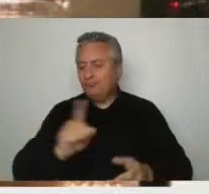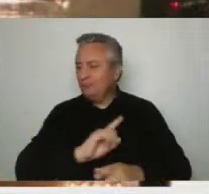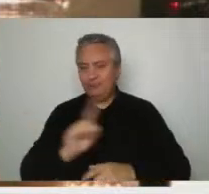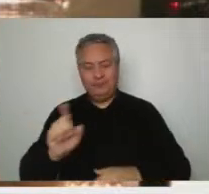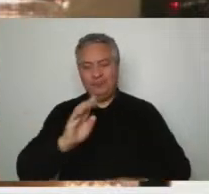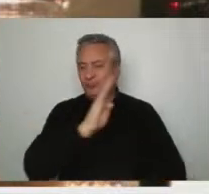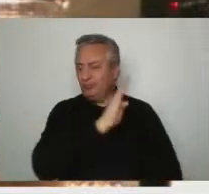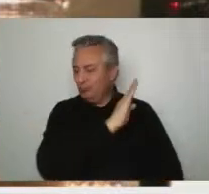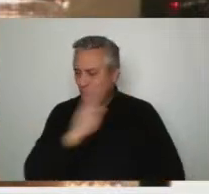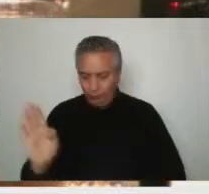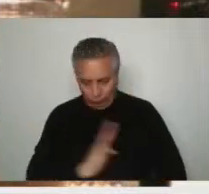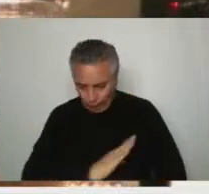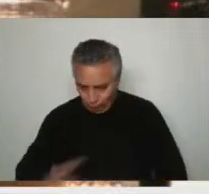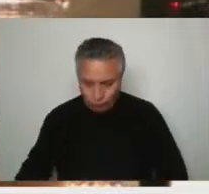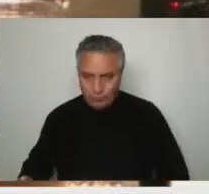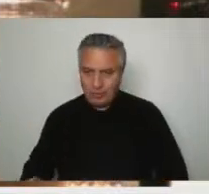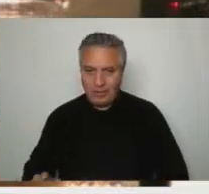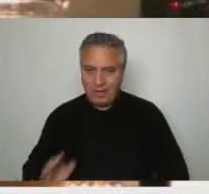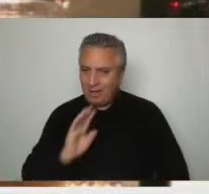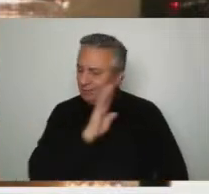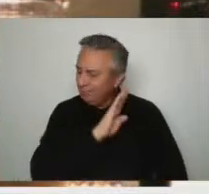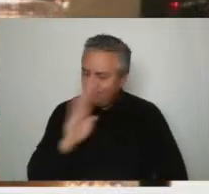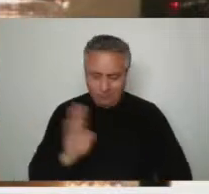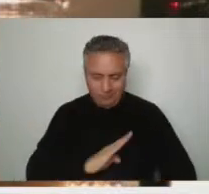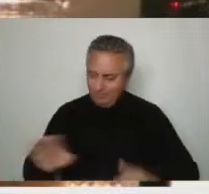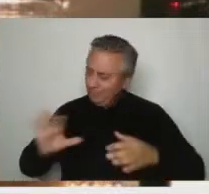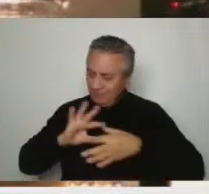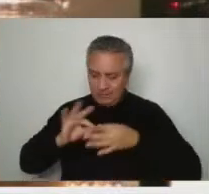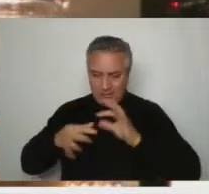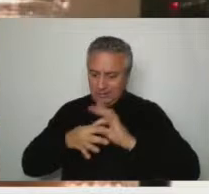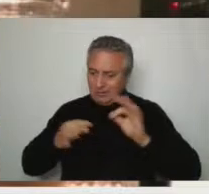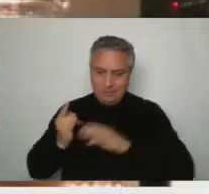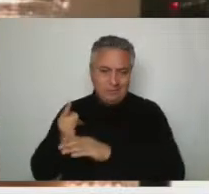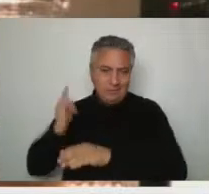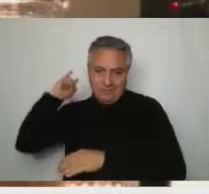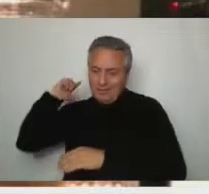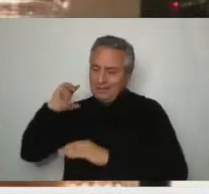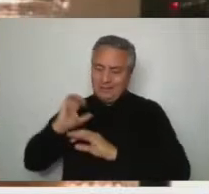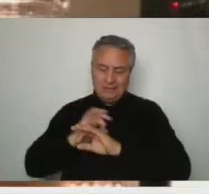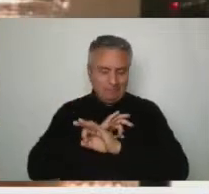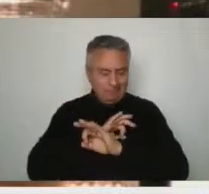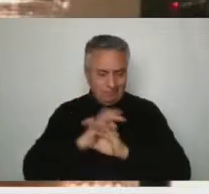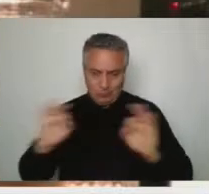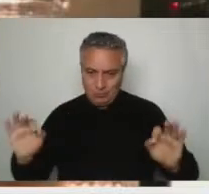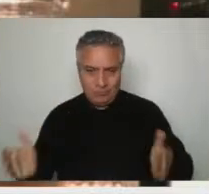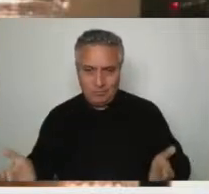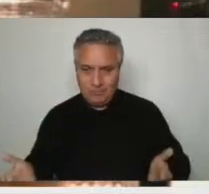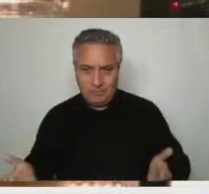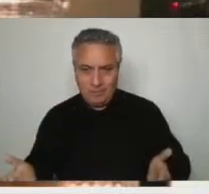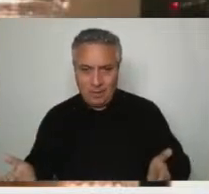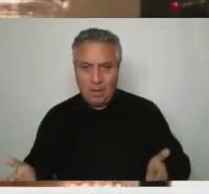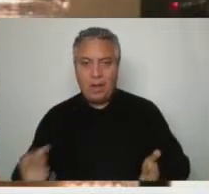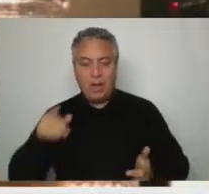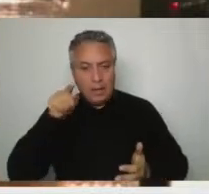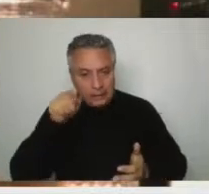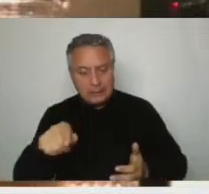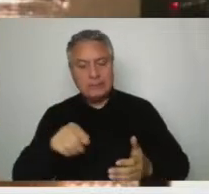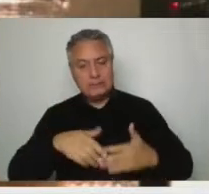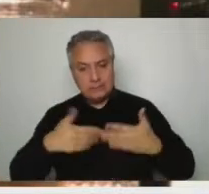I'm convinced that there is a main and fundamental, unavoidable role in